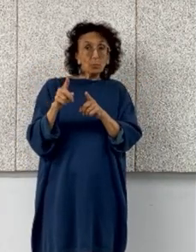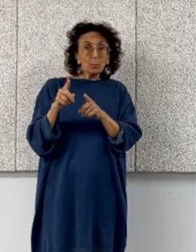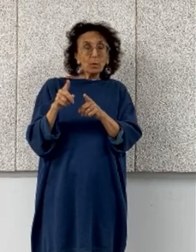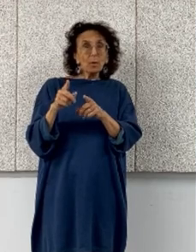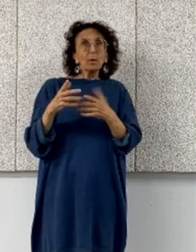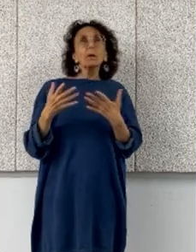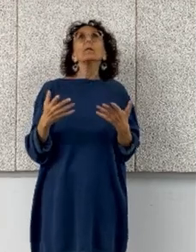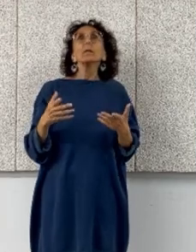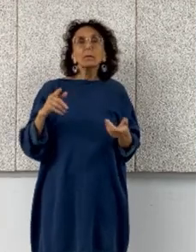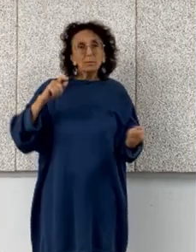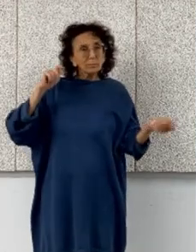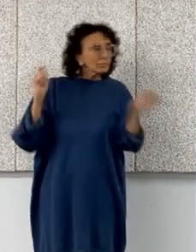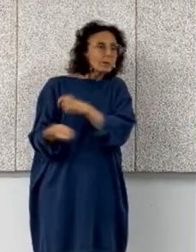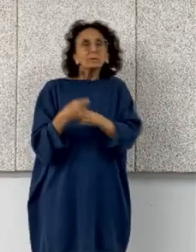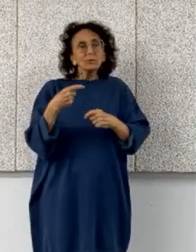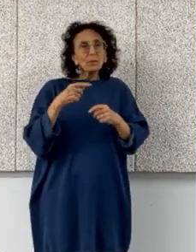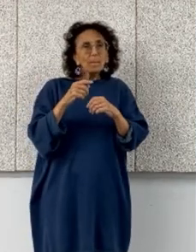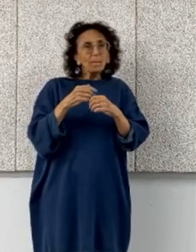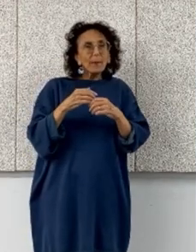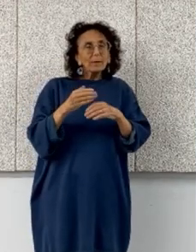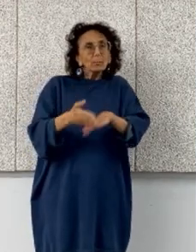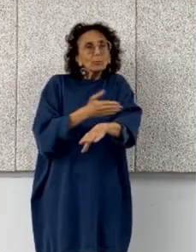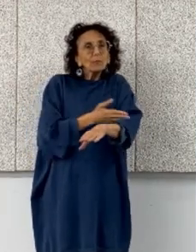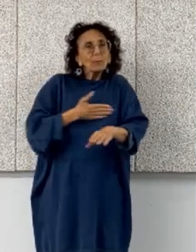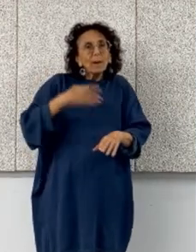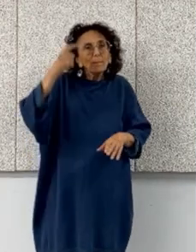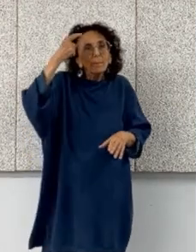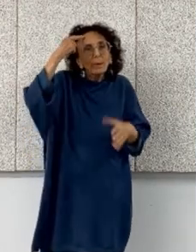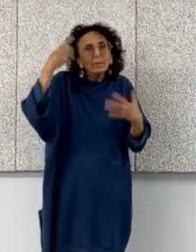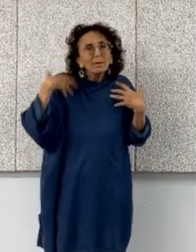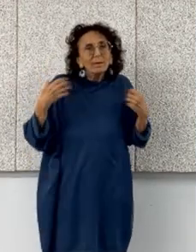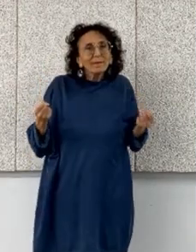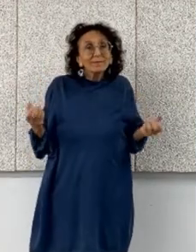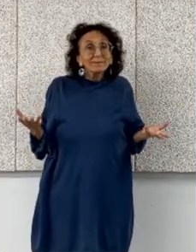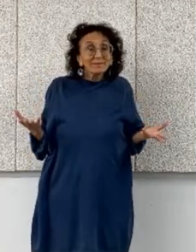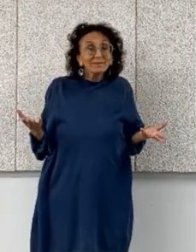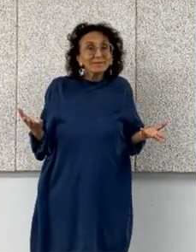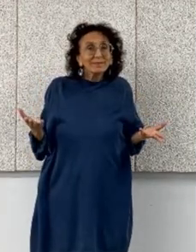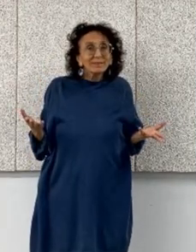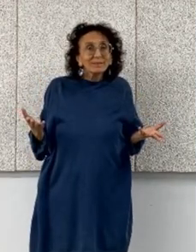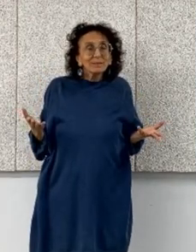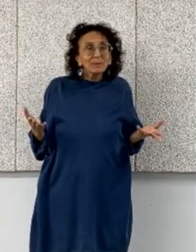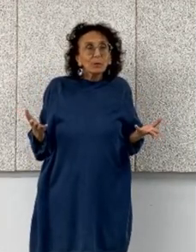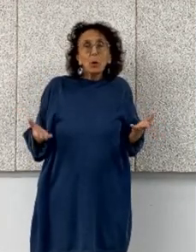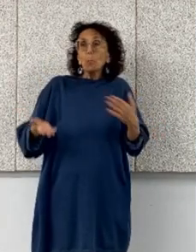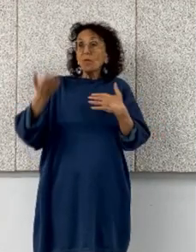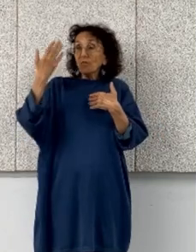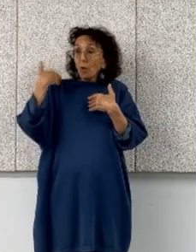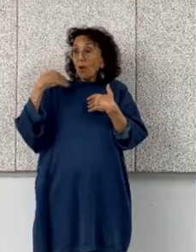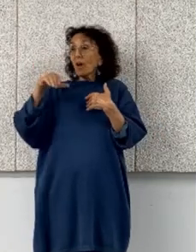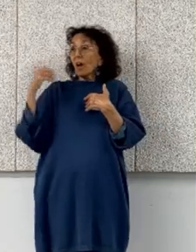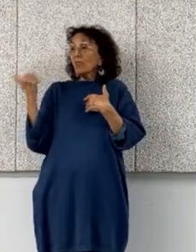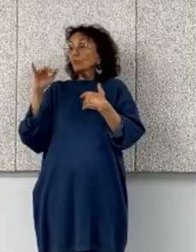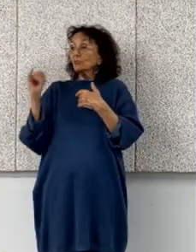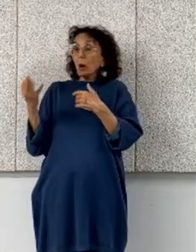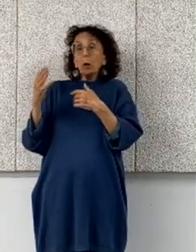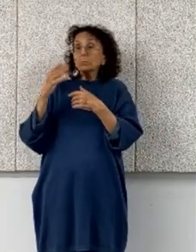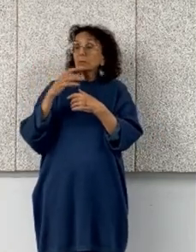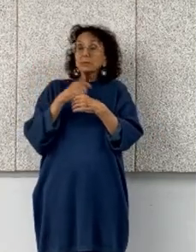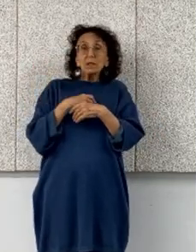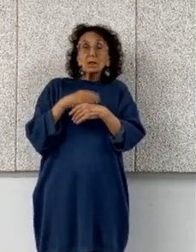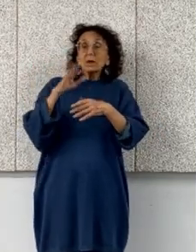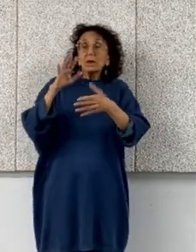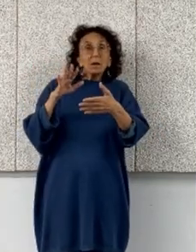so transformative to my mental health. It is not something I've ever been able to do consistently, but my life hasn't been